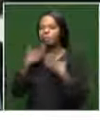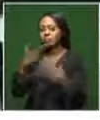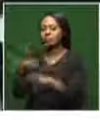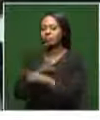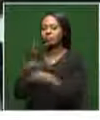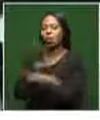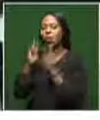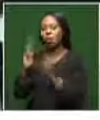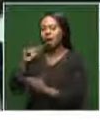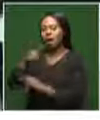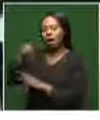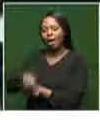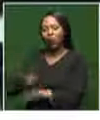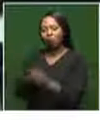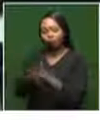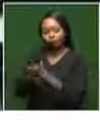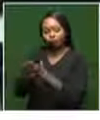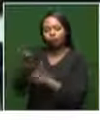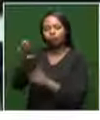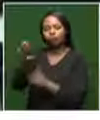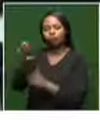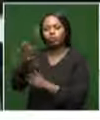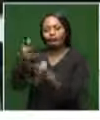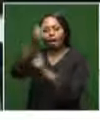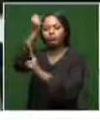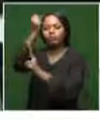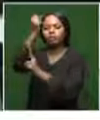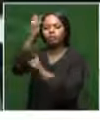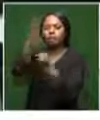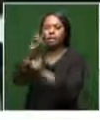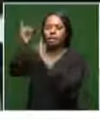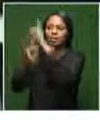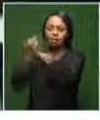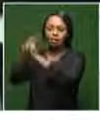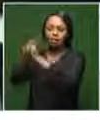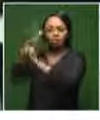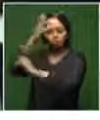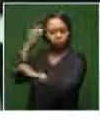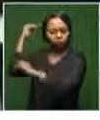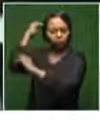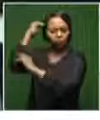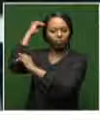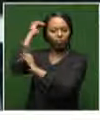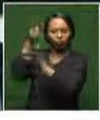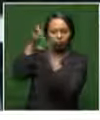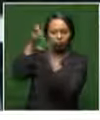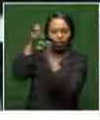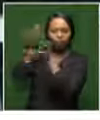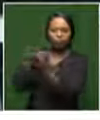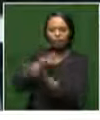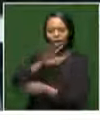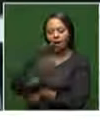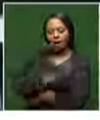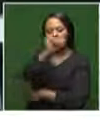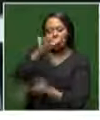grow, be in leaps and bounds, and even beyond the borders. And it comes during the Africa Month, as we wrap this Africa